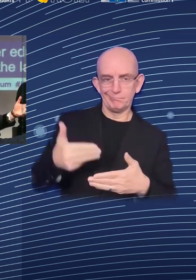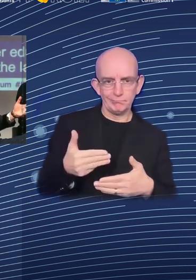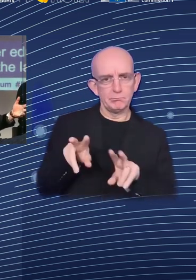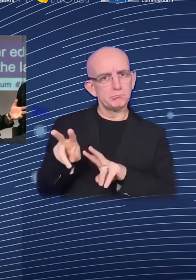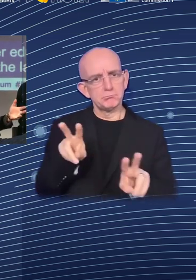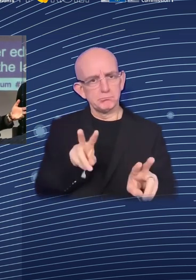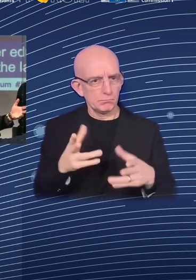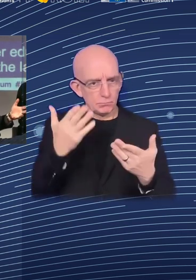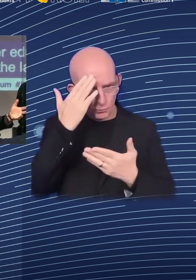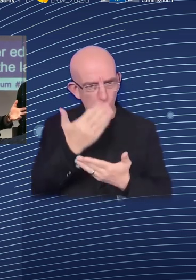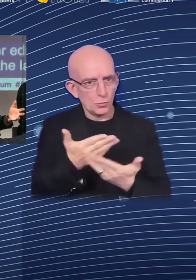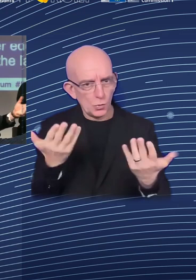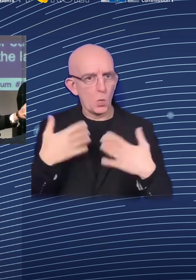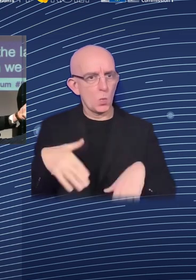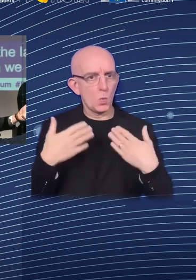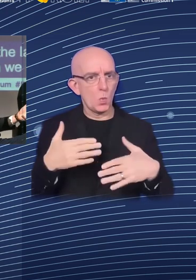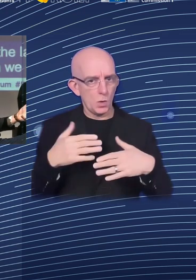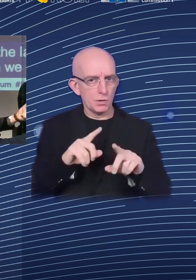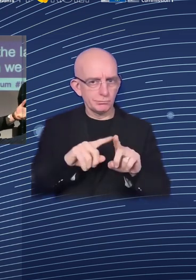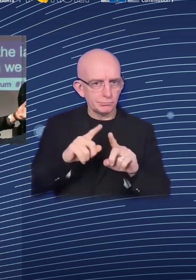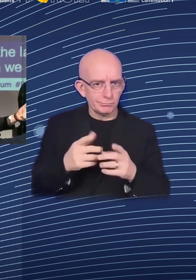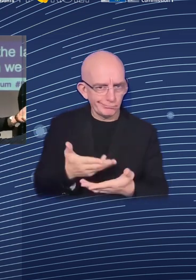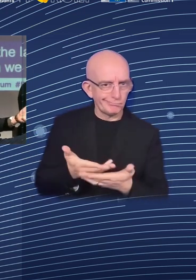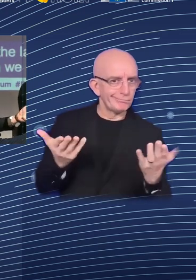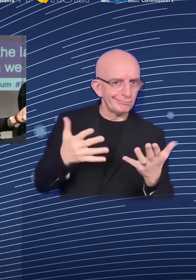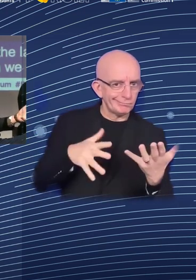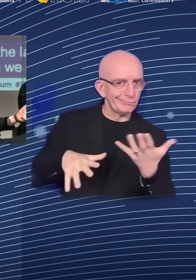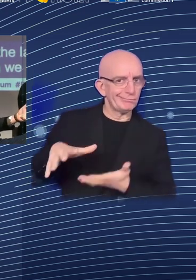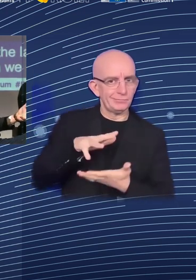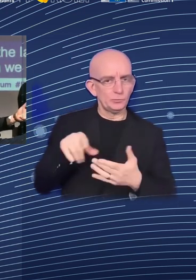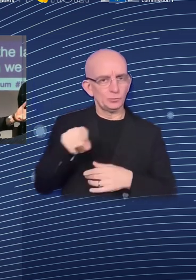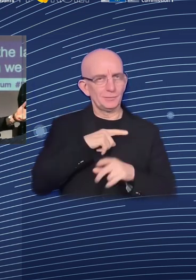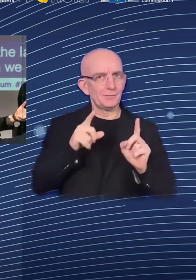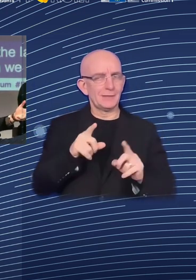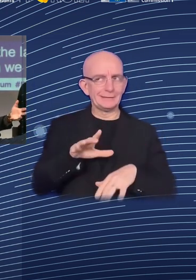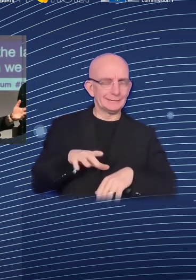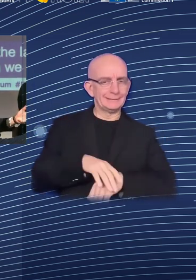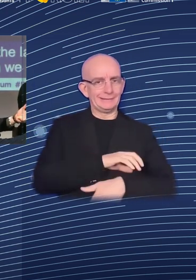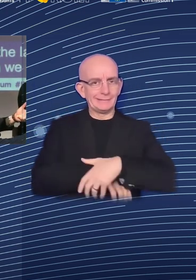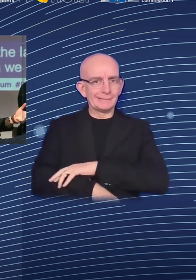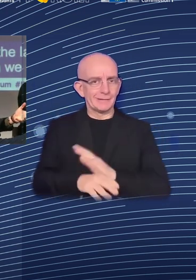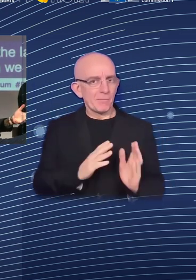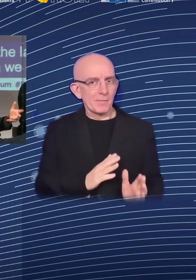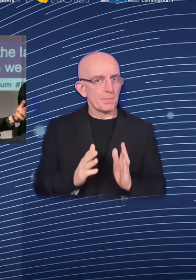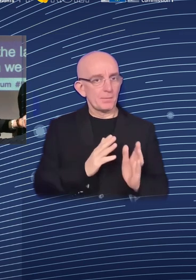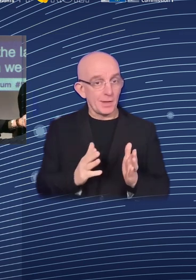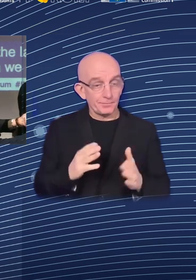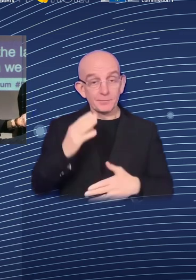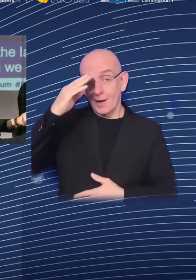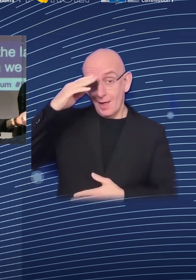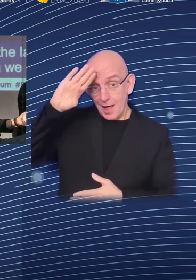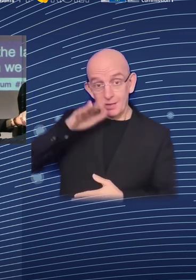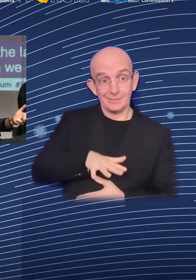know, in Ireland, we've come out the back of an OECD review of our skills strategy. And that really emphasized that we need more